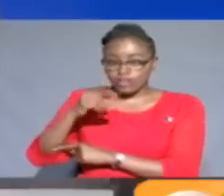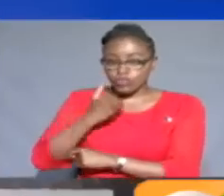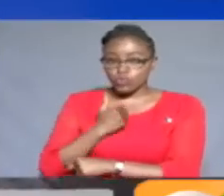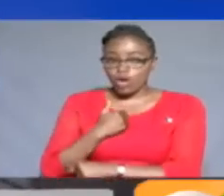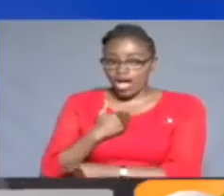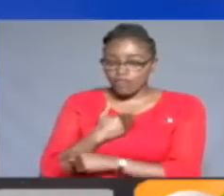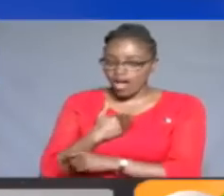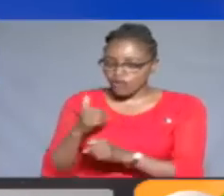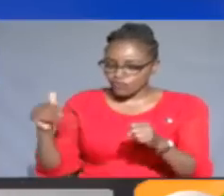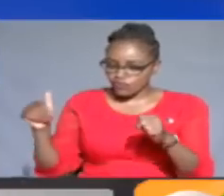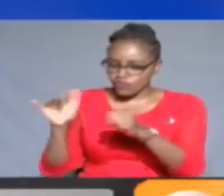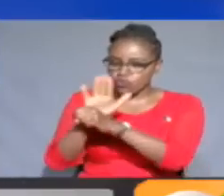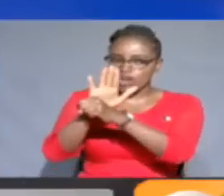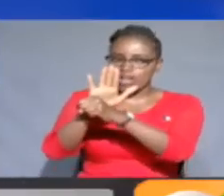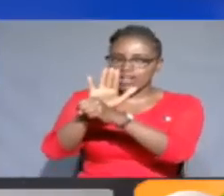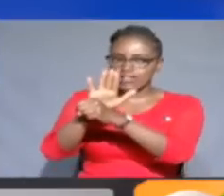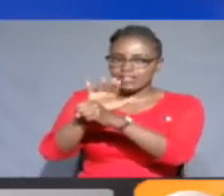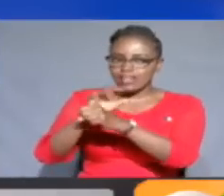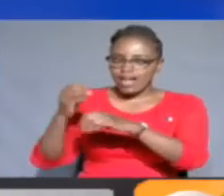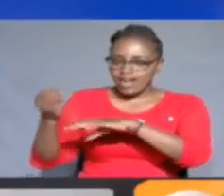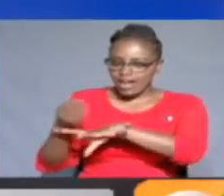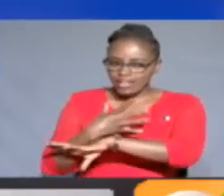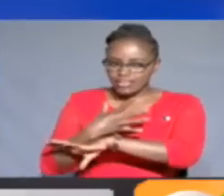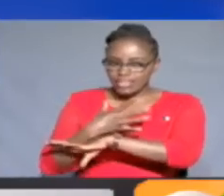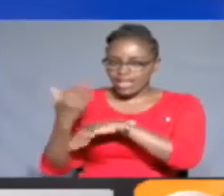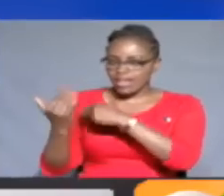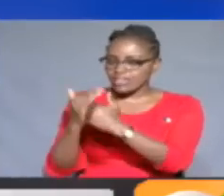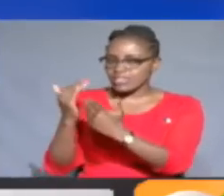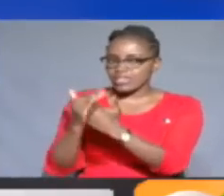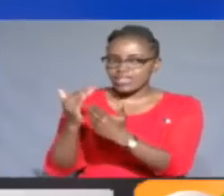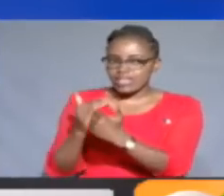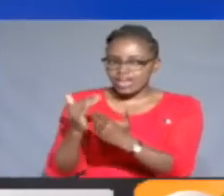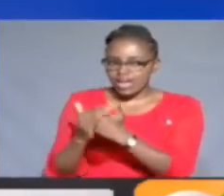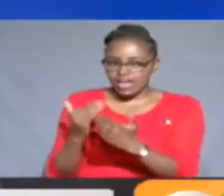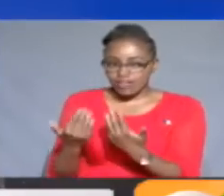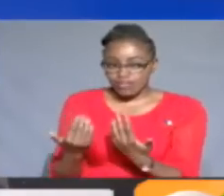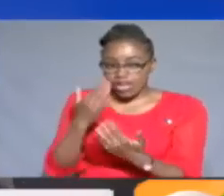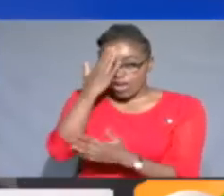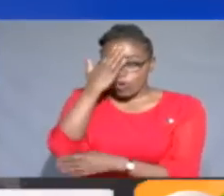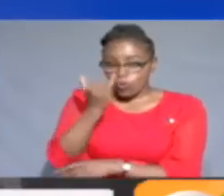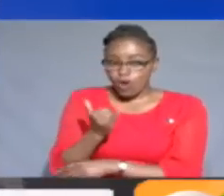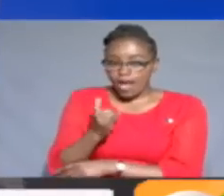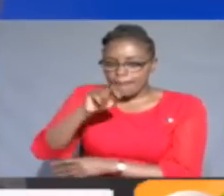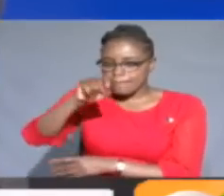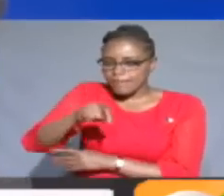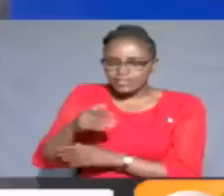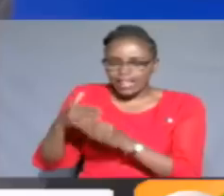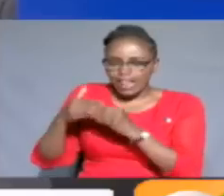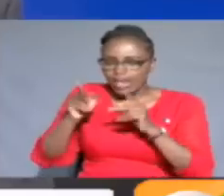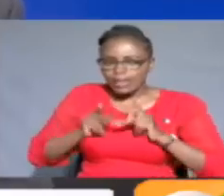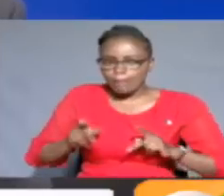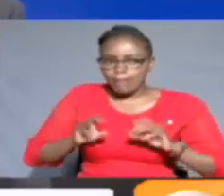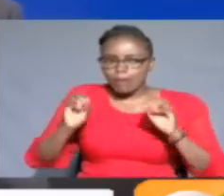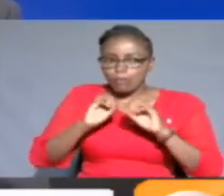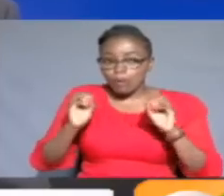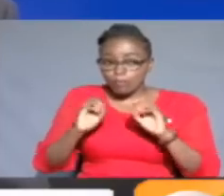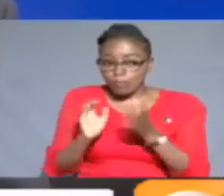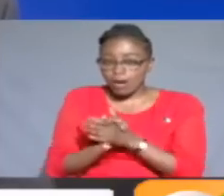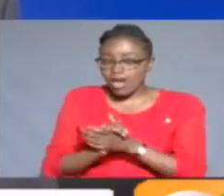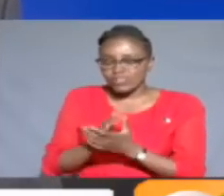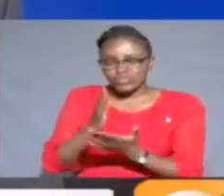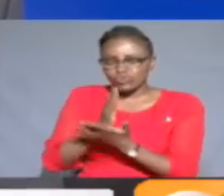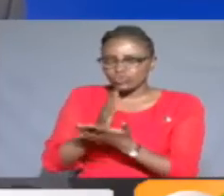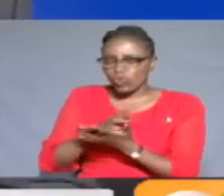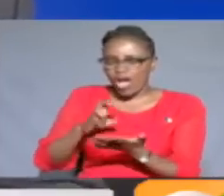a comprehensive cancer care, so that we don't have to take people to India. There may be no real